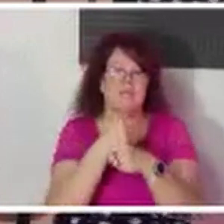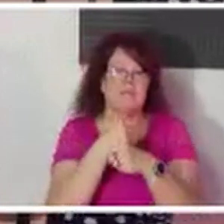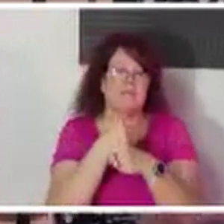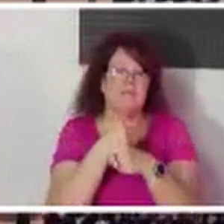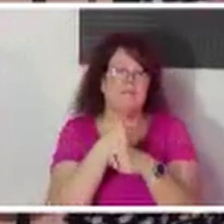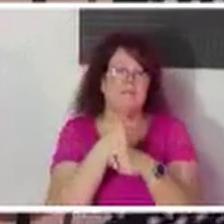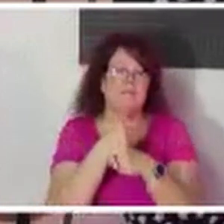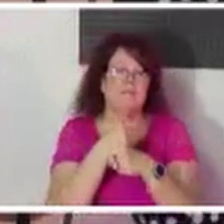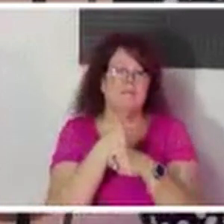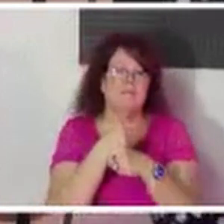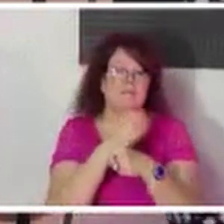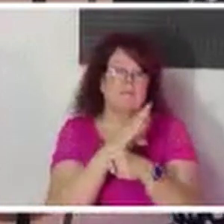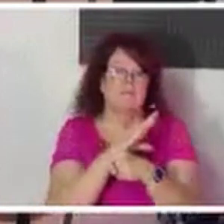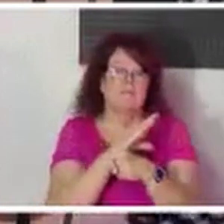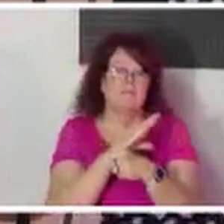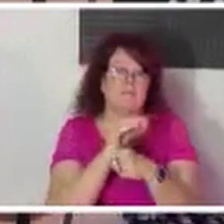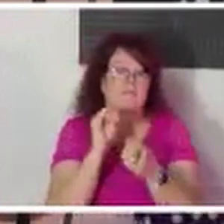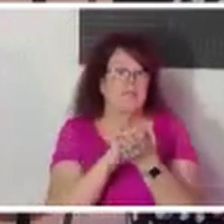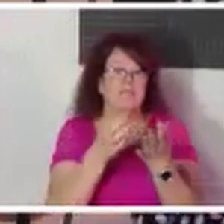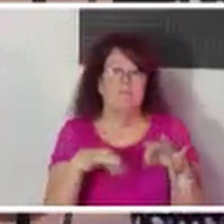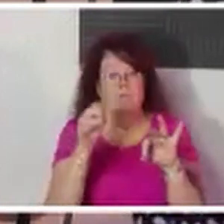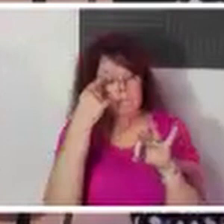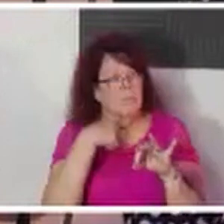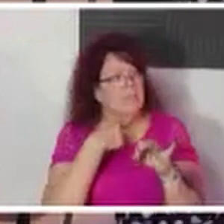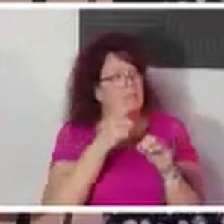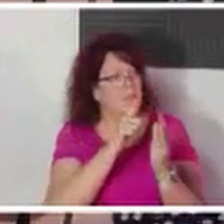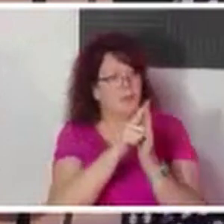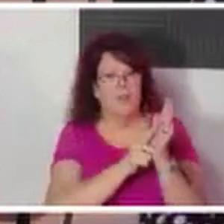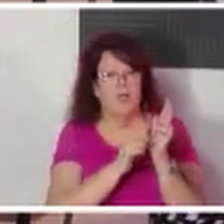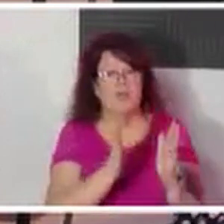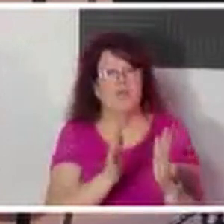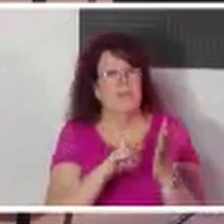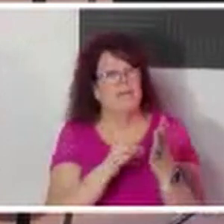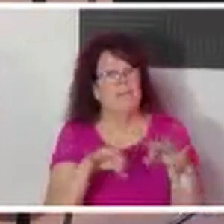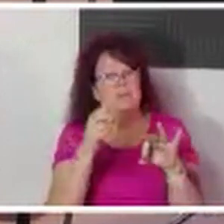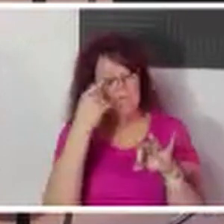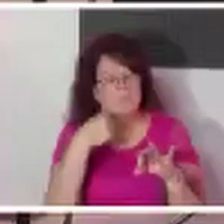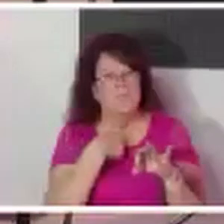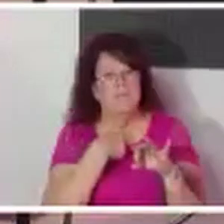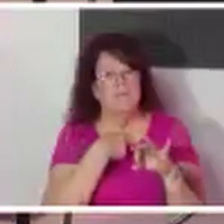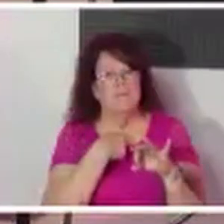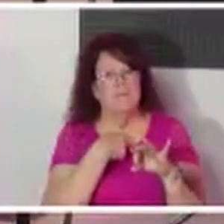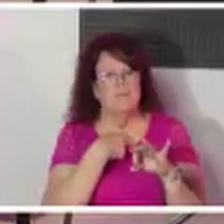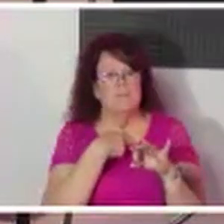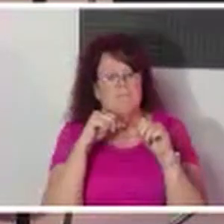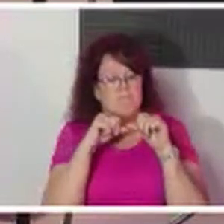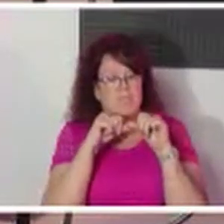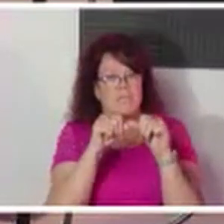That matters. And as a believer, that matters to me, and maintaining that human dignity and holding the line there.